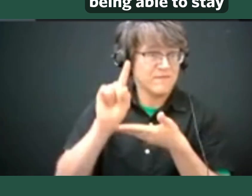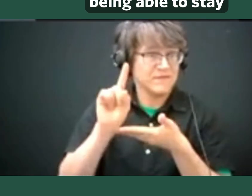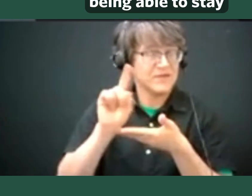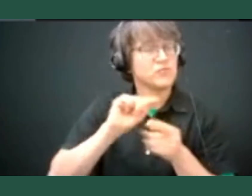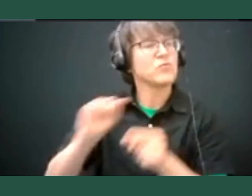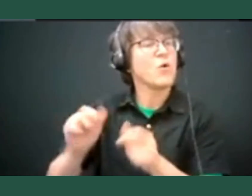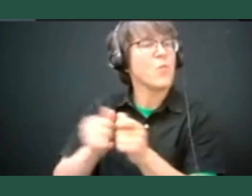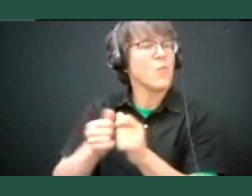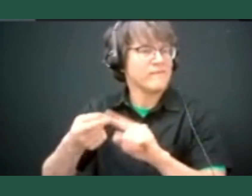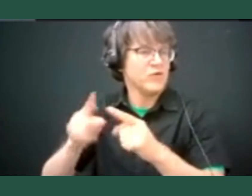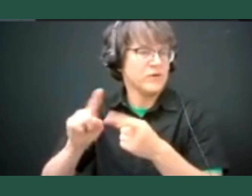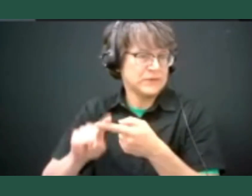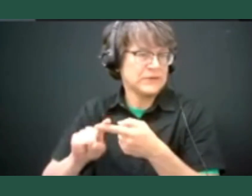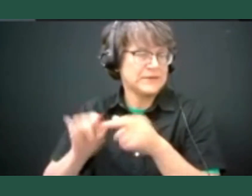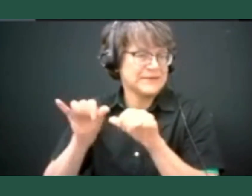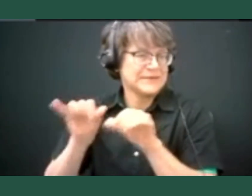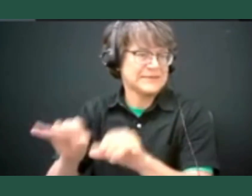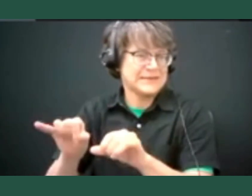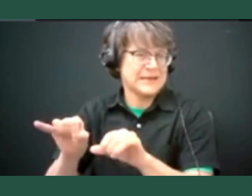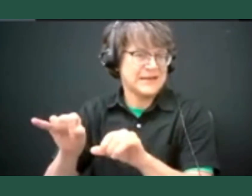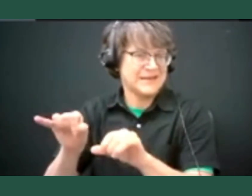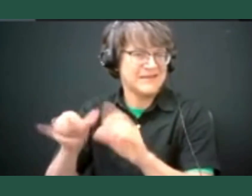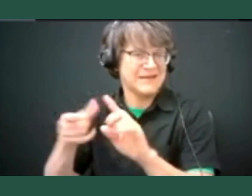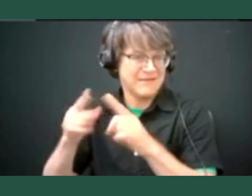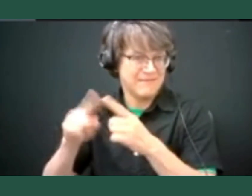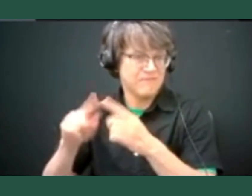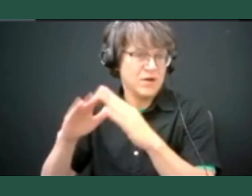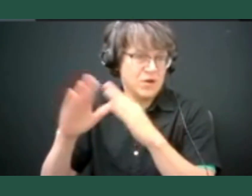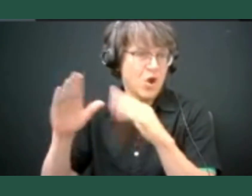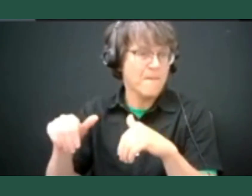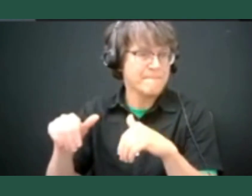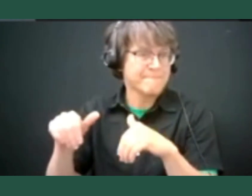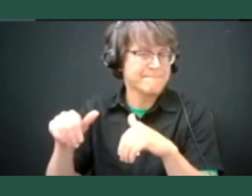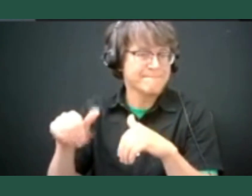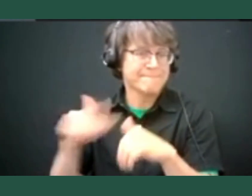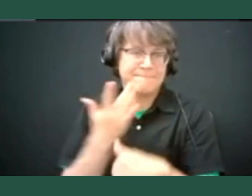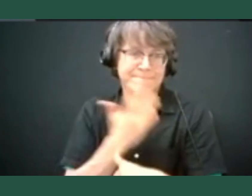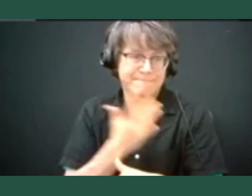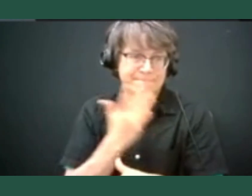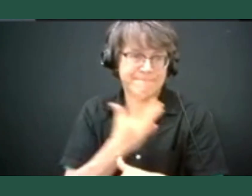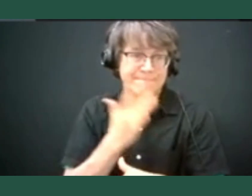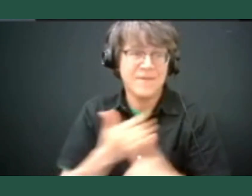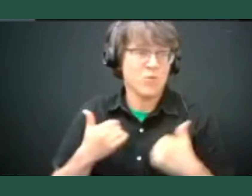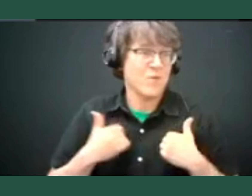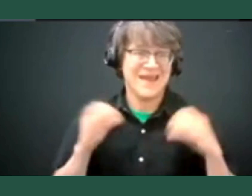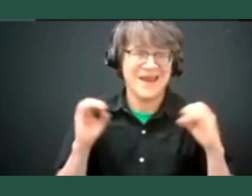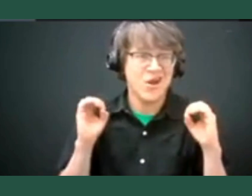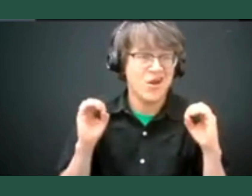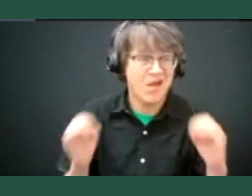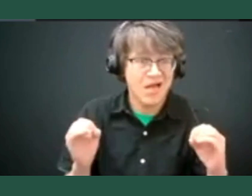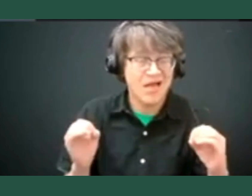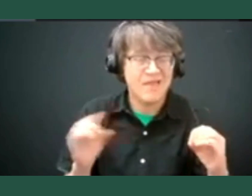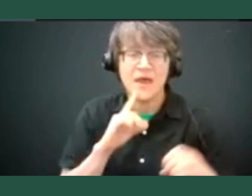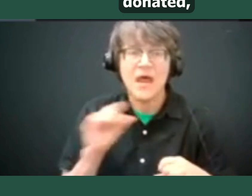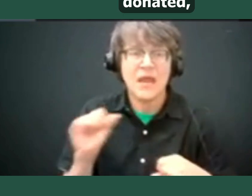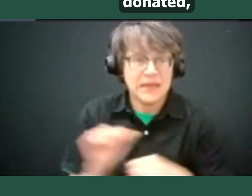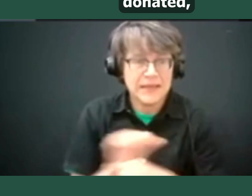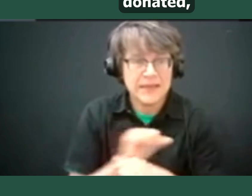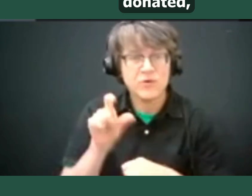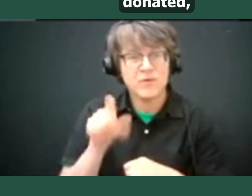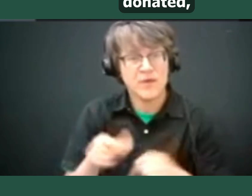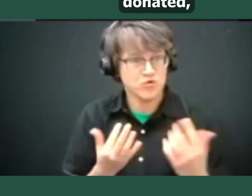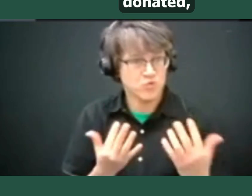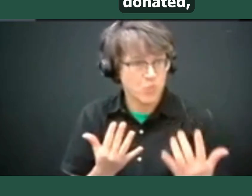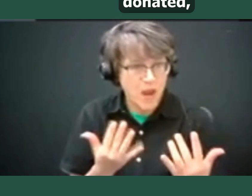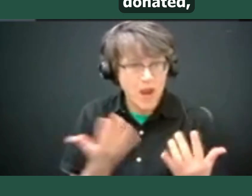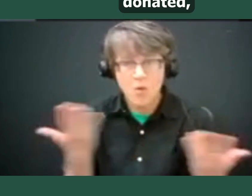and being able to stay at a friend's home. But we had nothing. We literally had to wait on